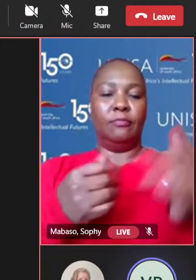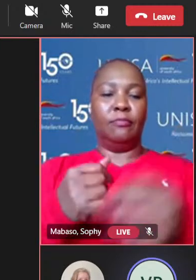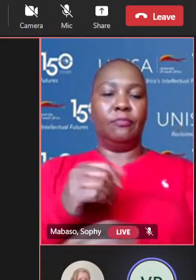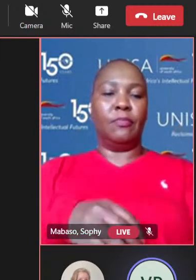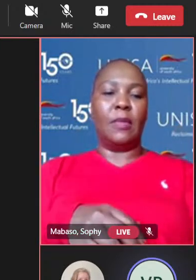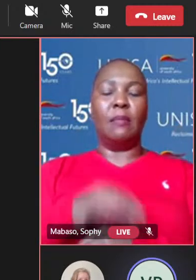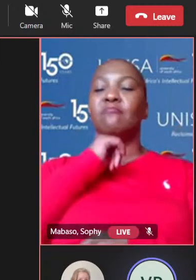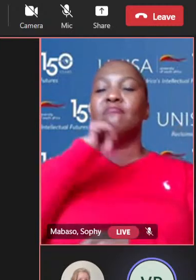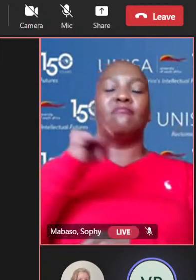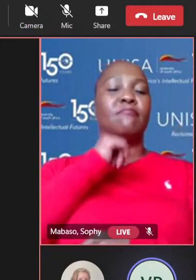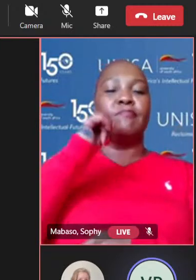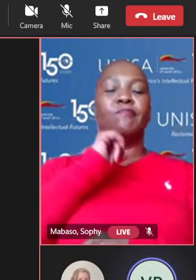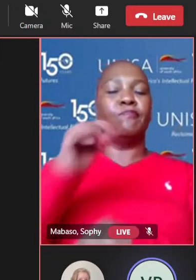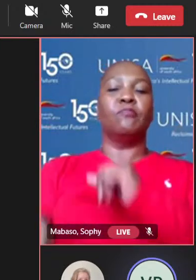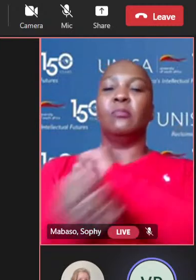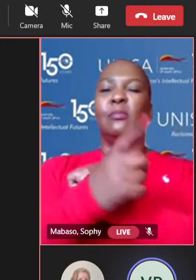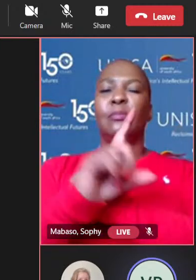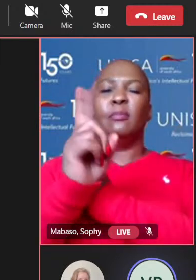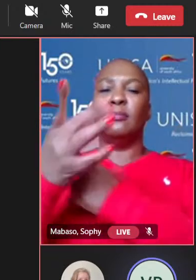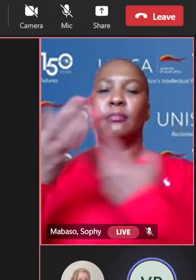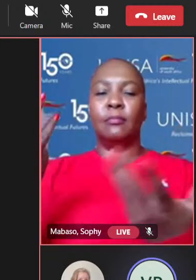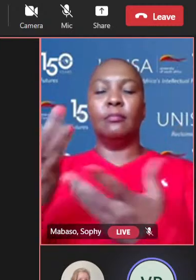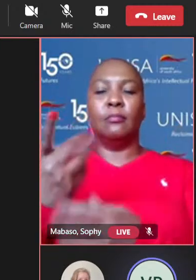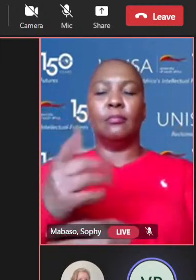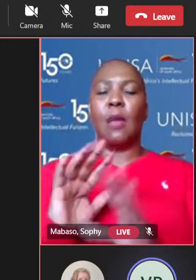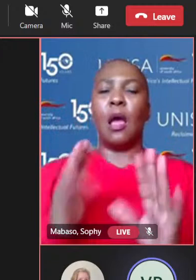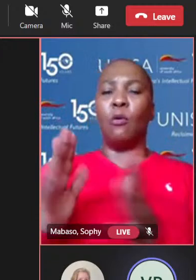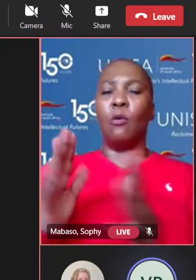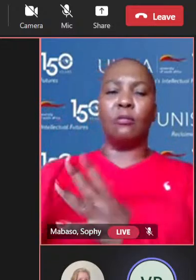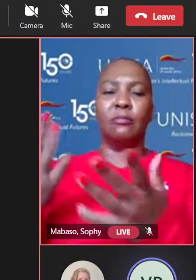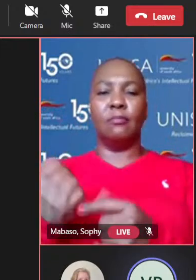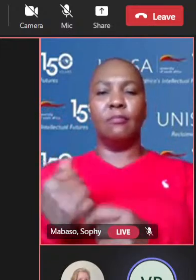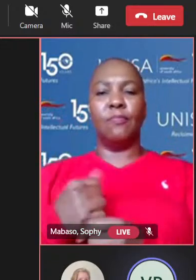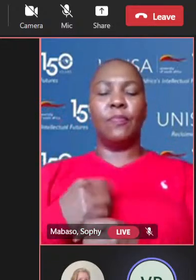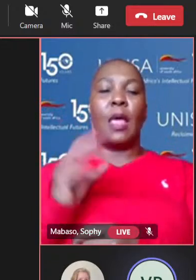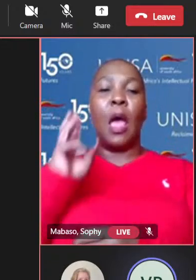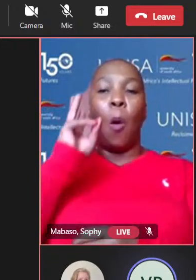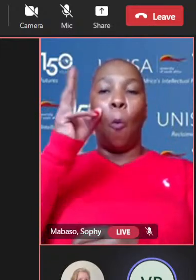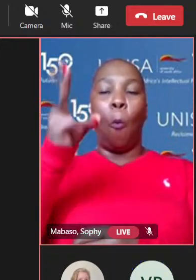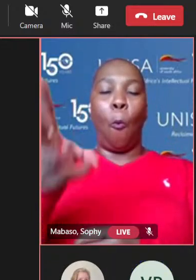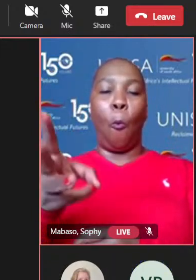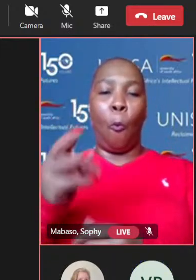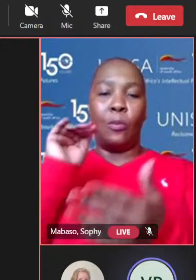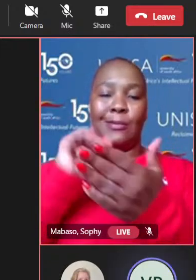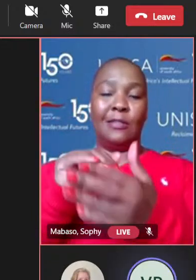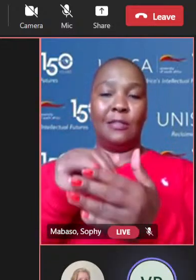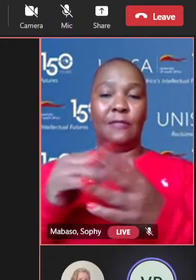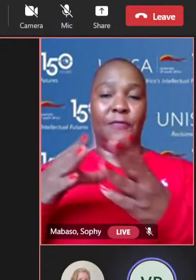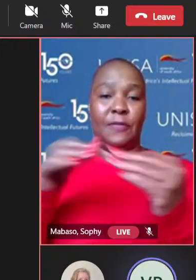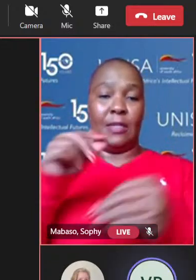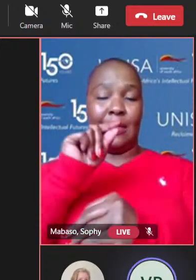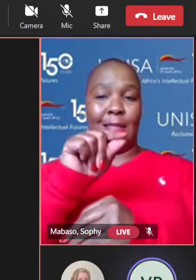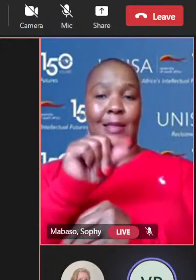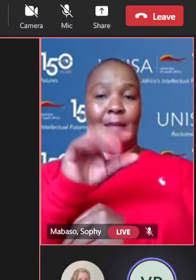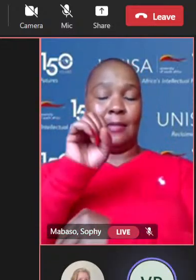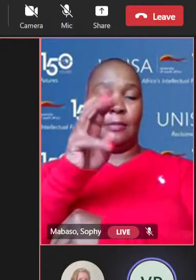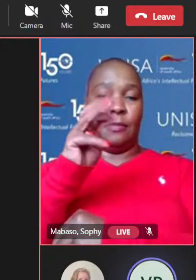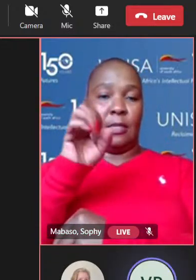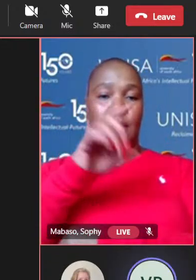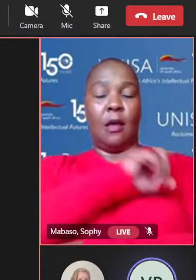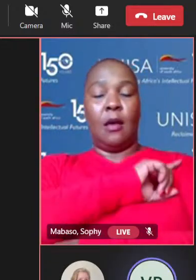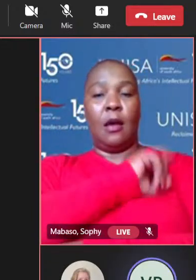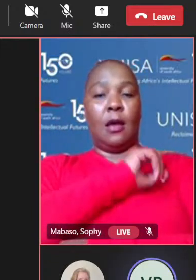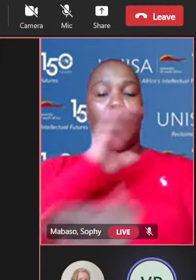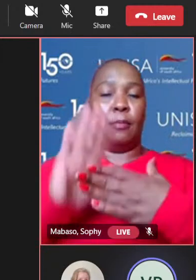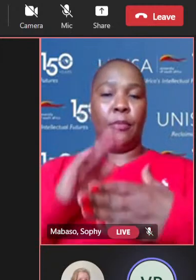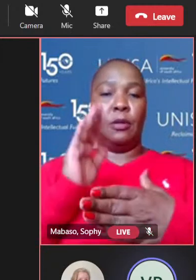what happens and how I feel, I'll get through this semester because. Okay, it could be something like